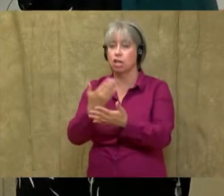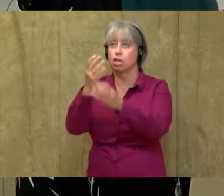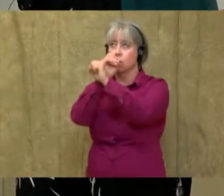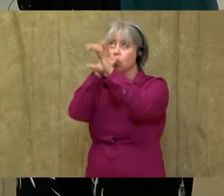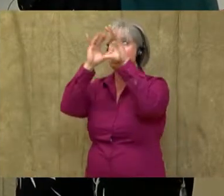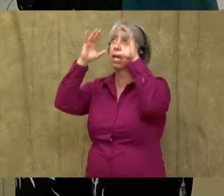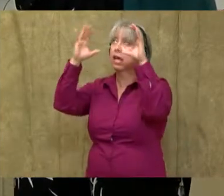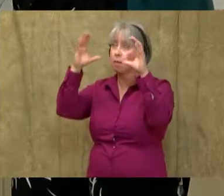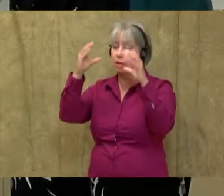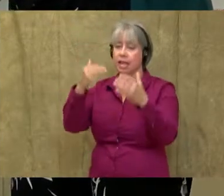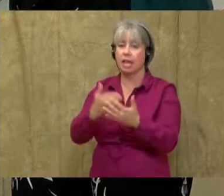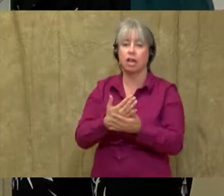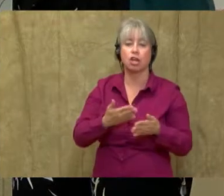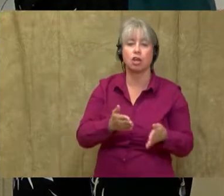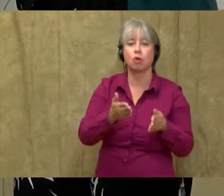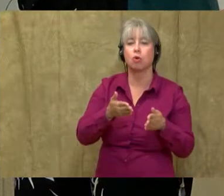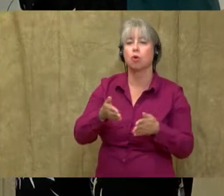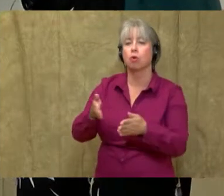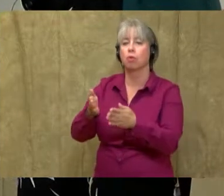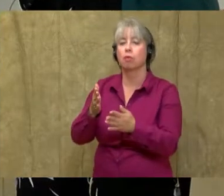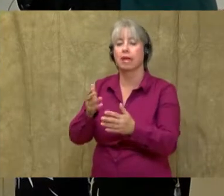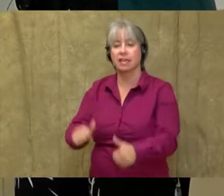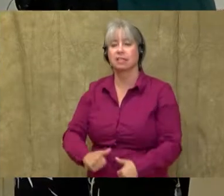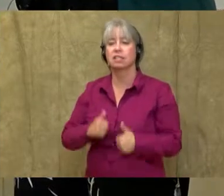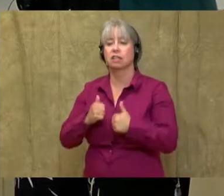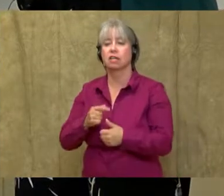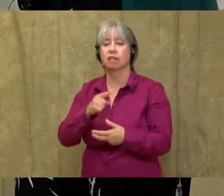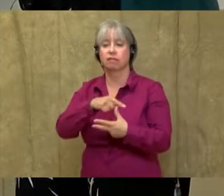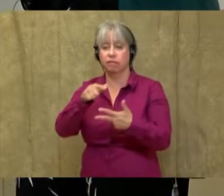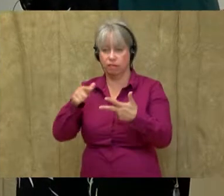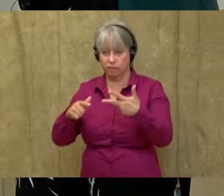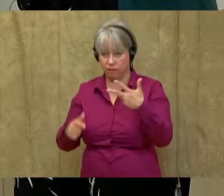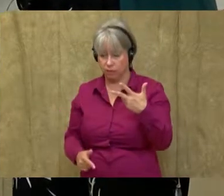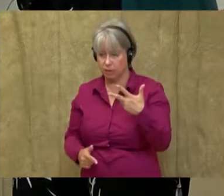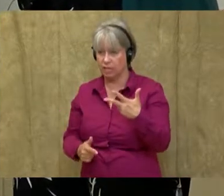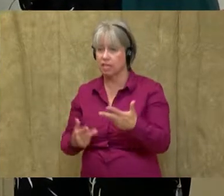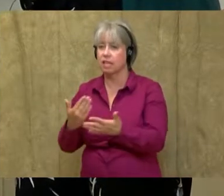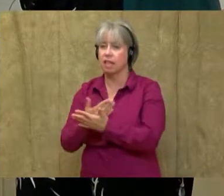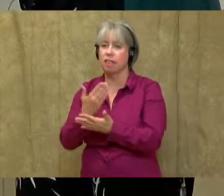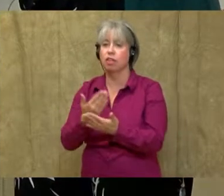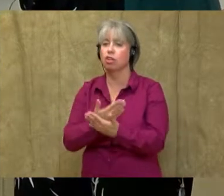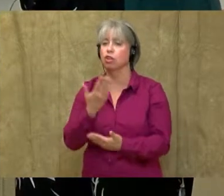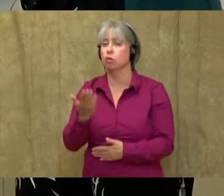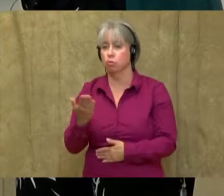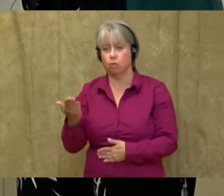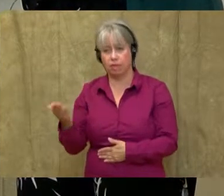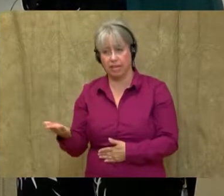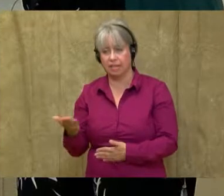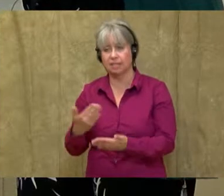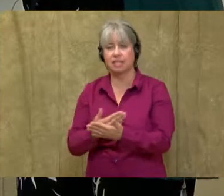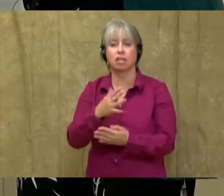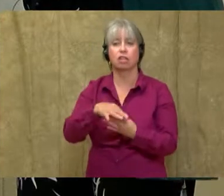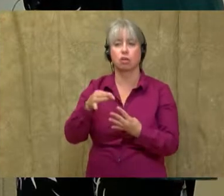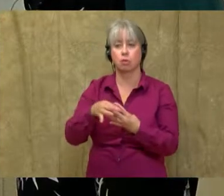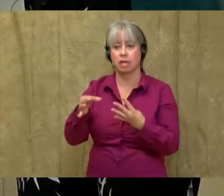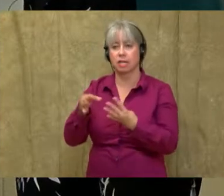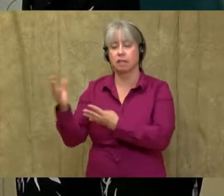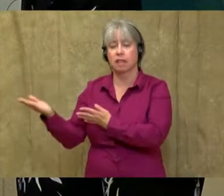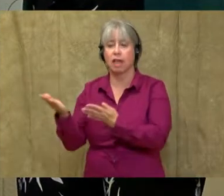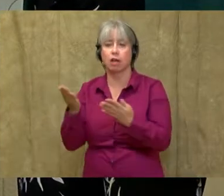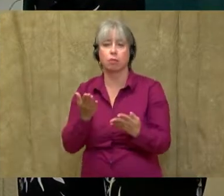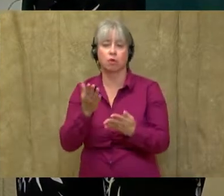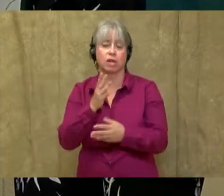and new ways to live. And she says all those new ways to live and those new images and those new choices will bring us to a world that is